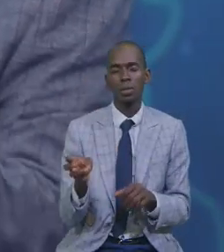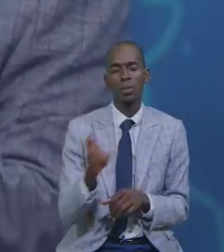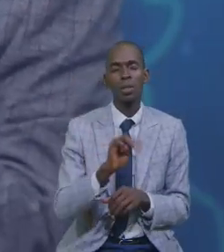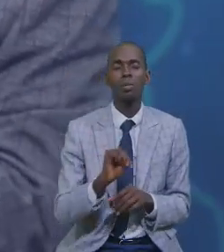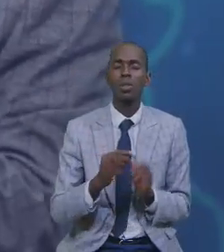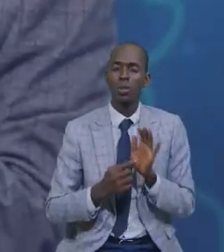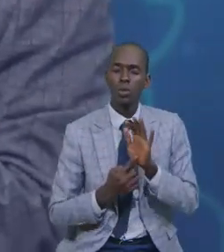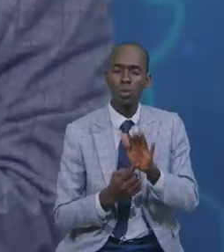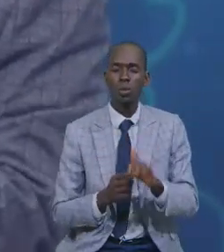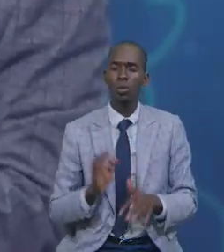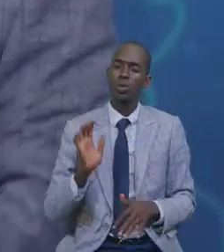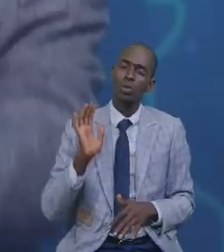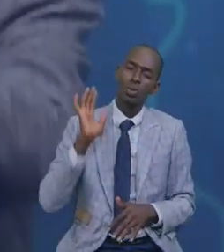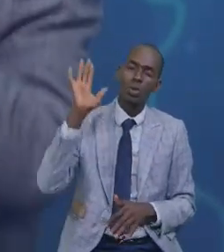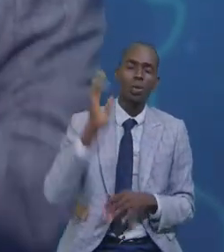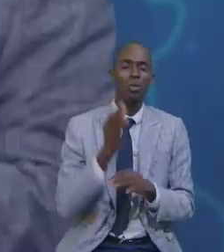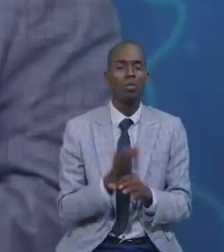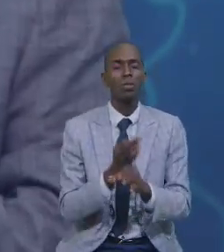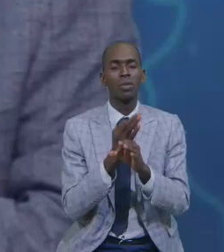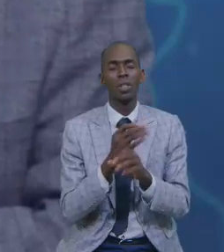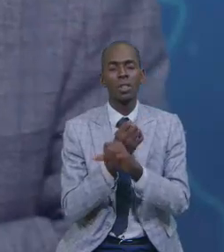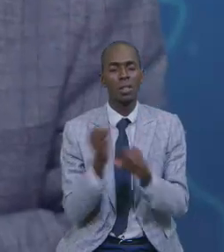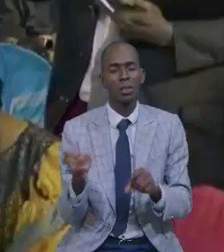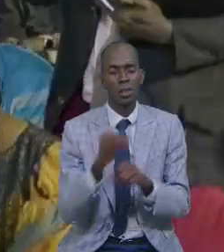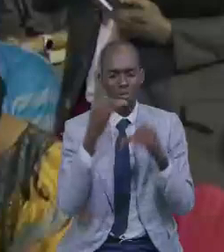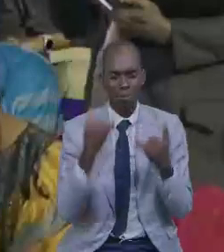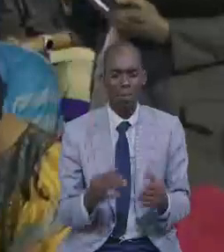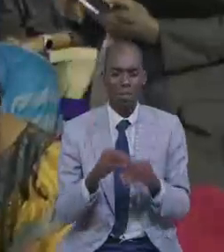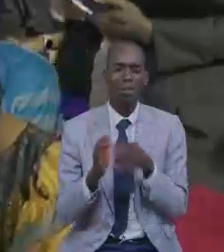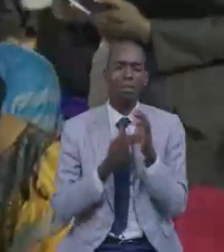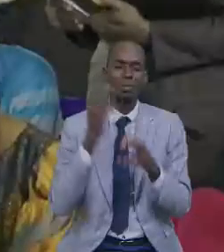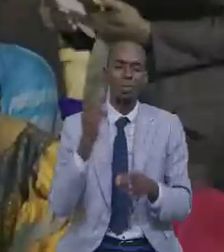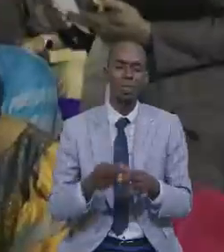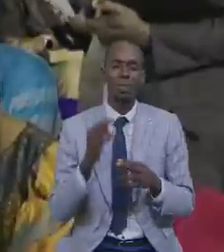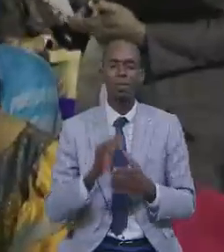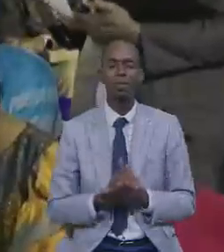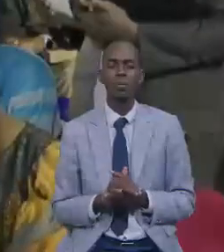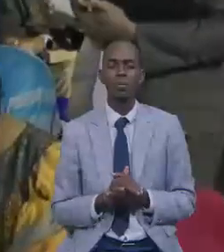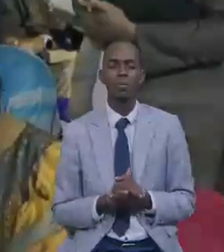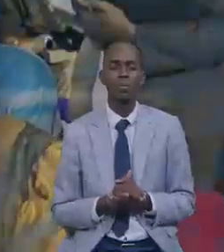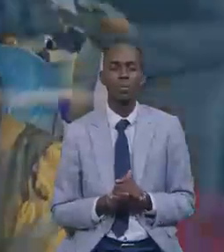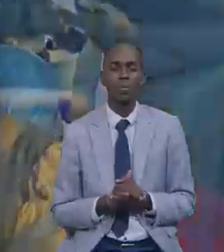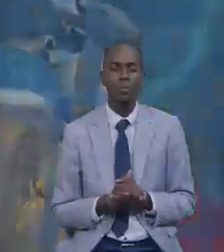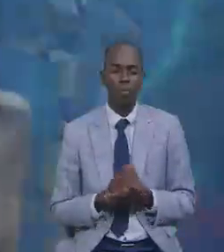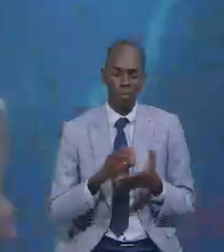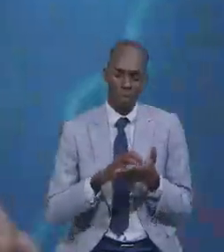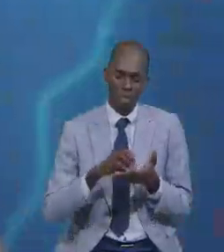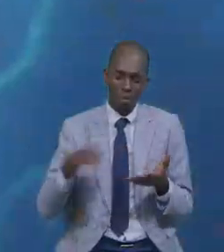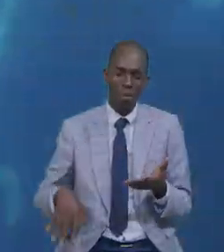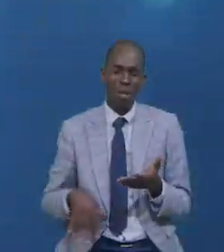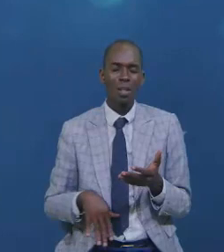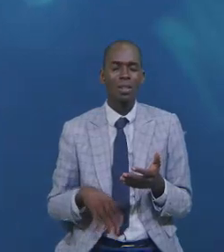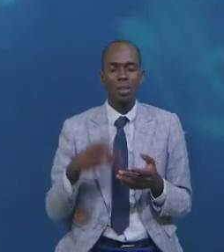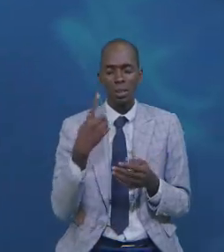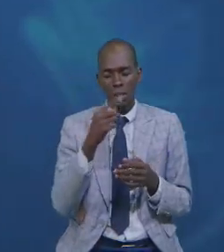faithfulness. Save them now in Jesus' name. Blot out the